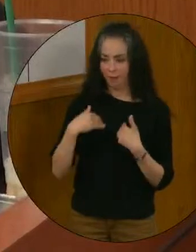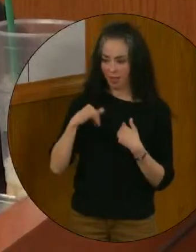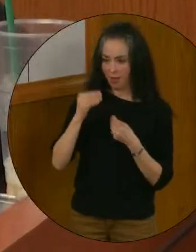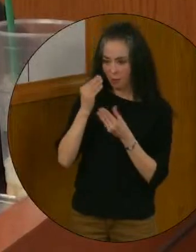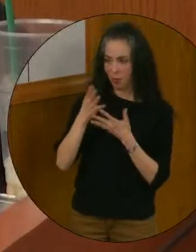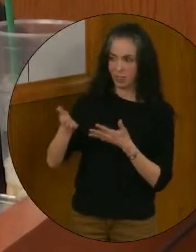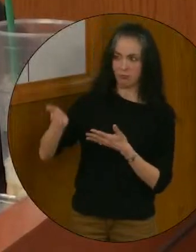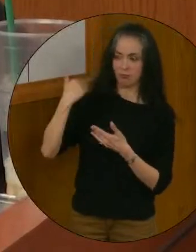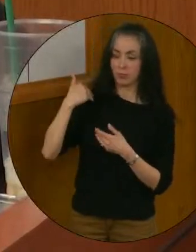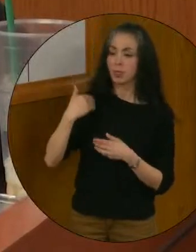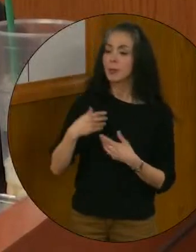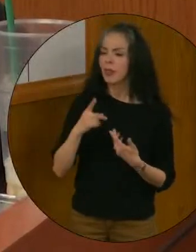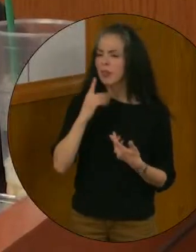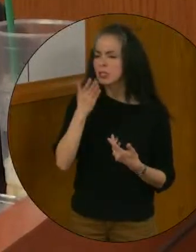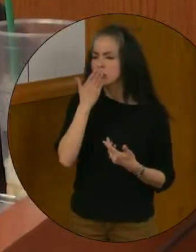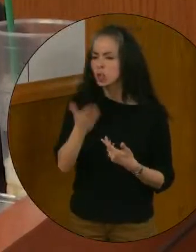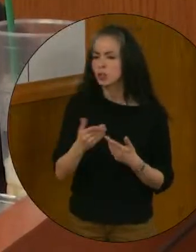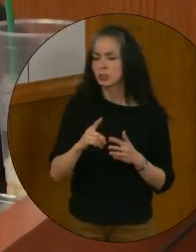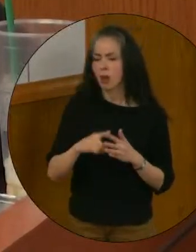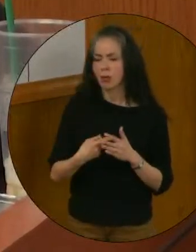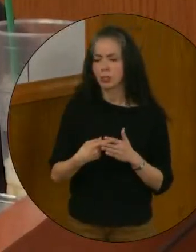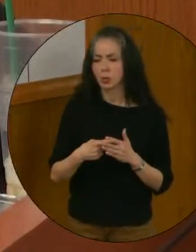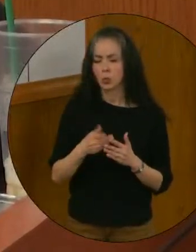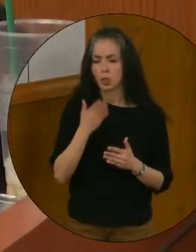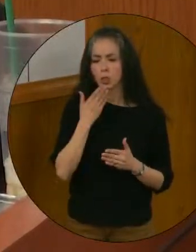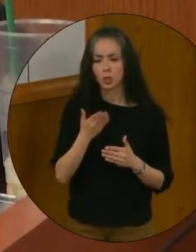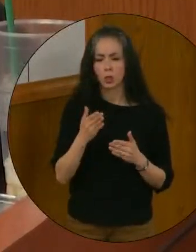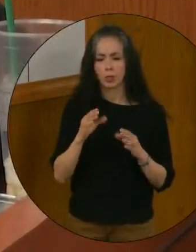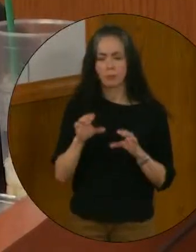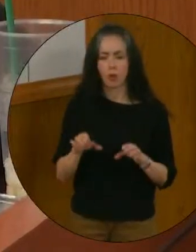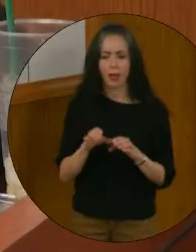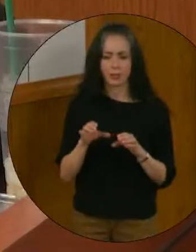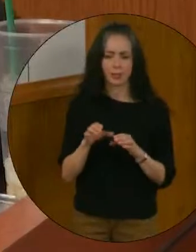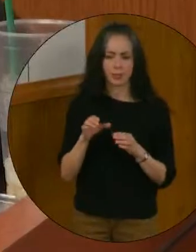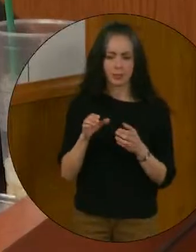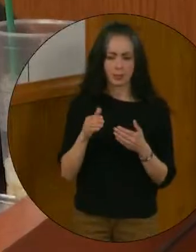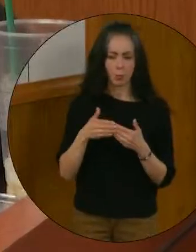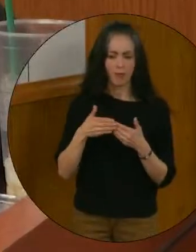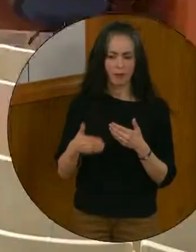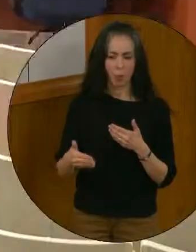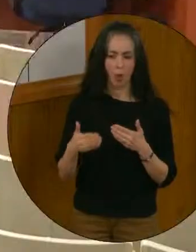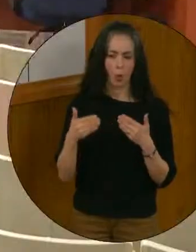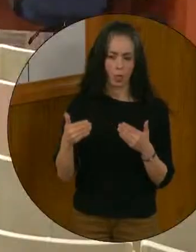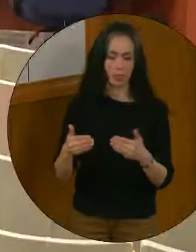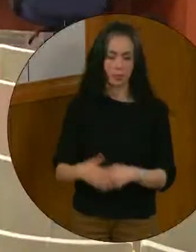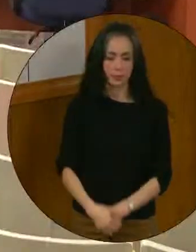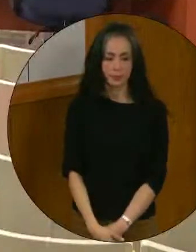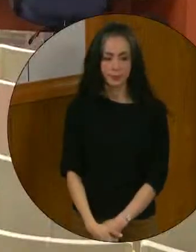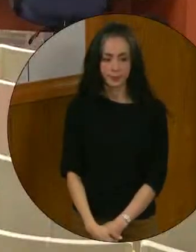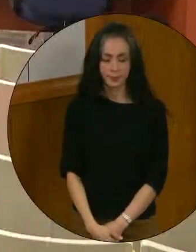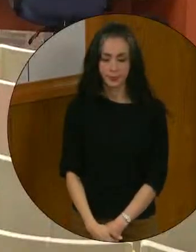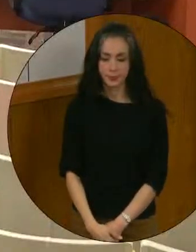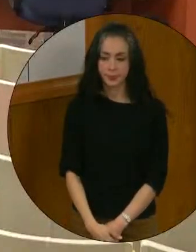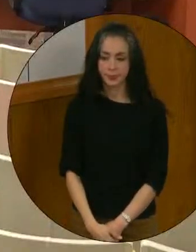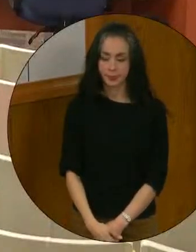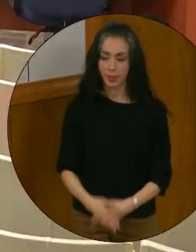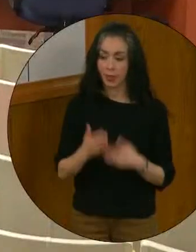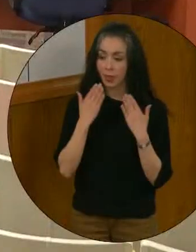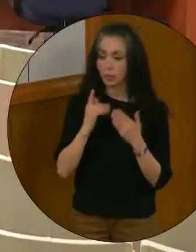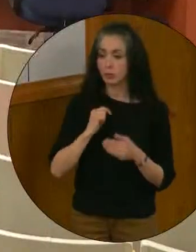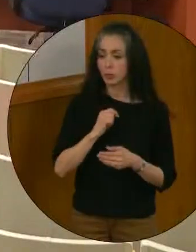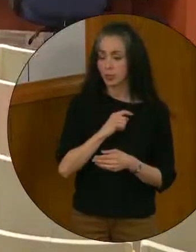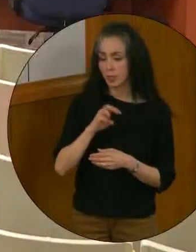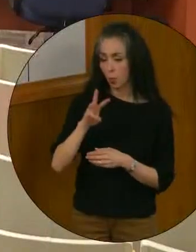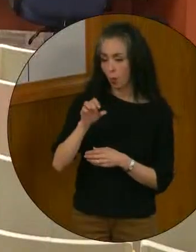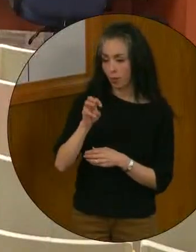this is a really, really good start to a really good practice going forward. So. Thank you, Trustee Williams. I